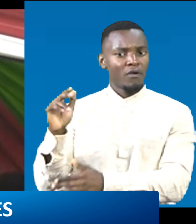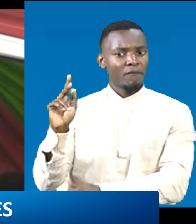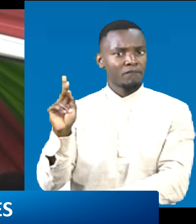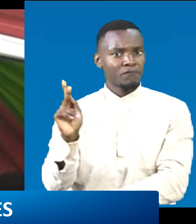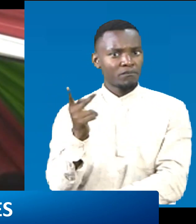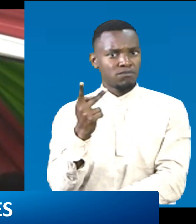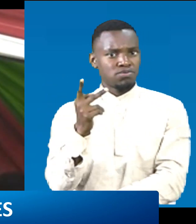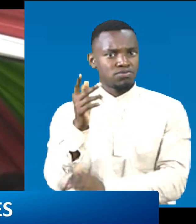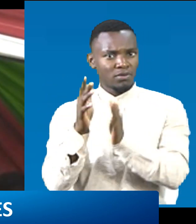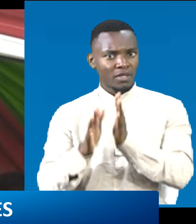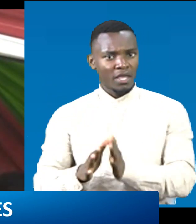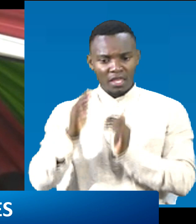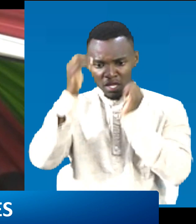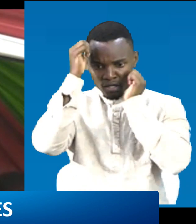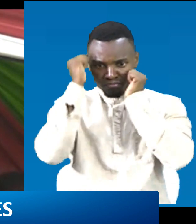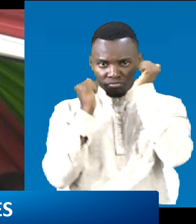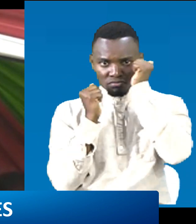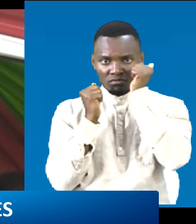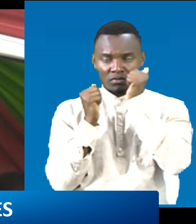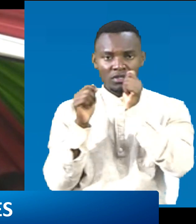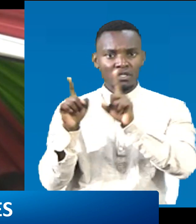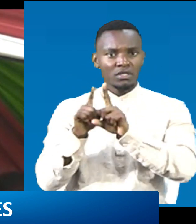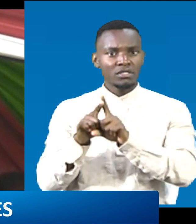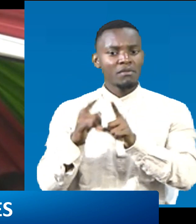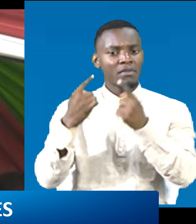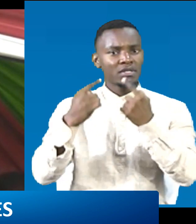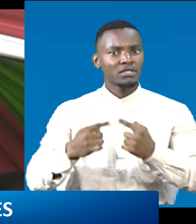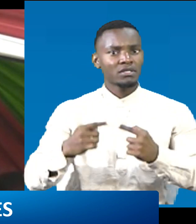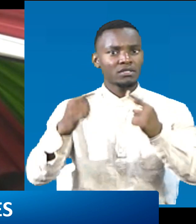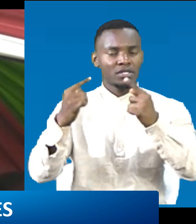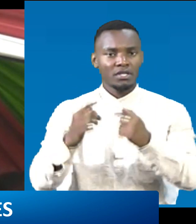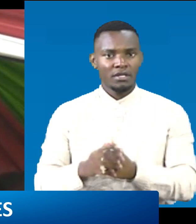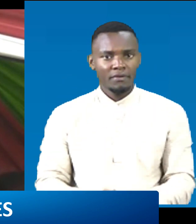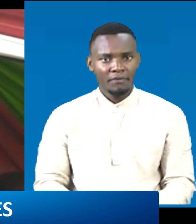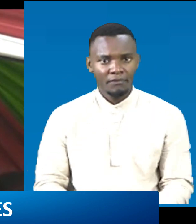Kenyan troops have succeeded to bring